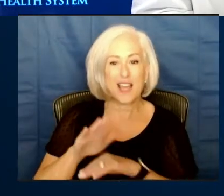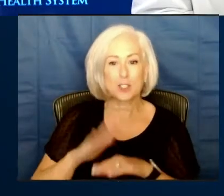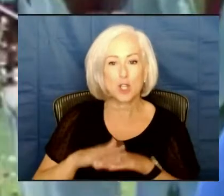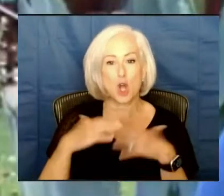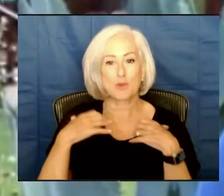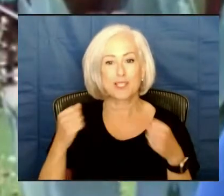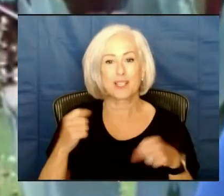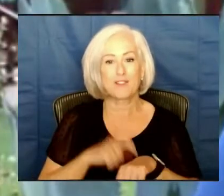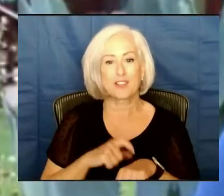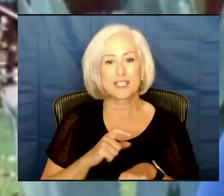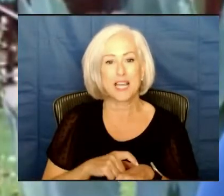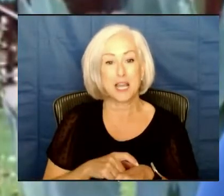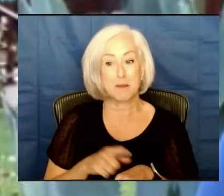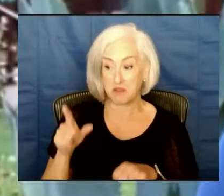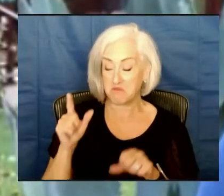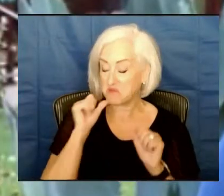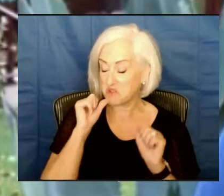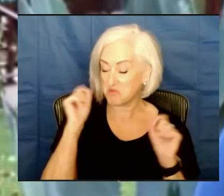No, I think, there's